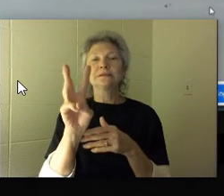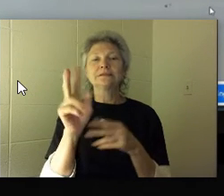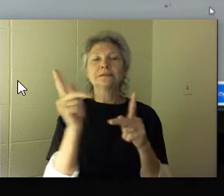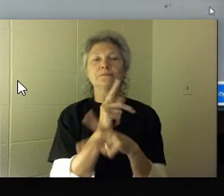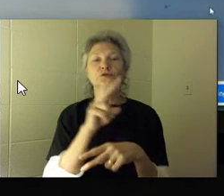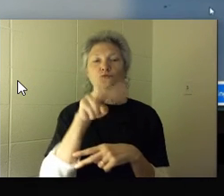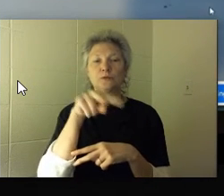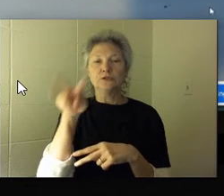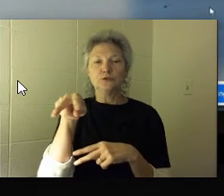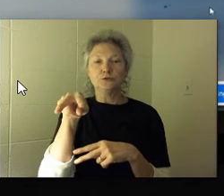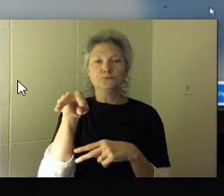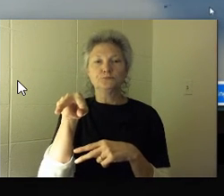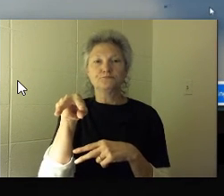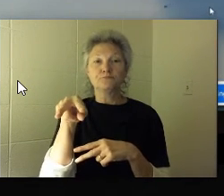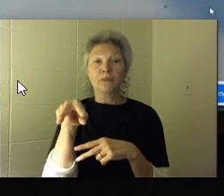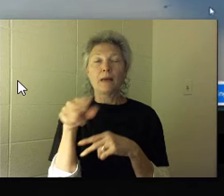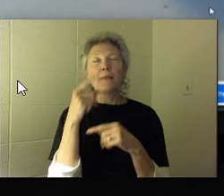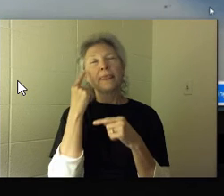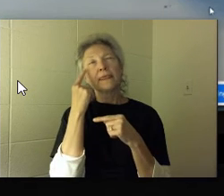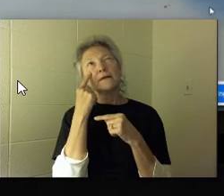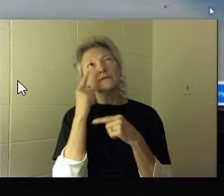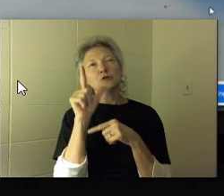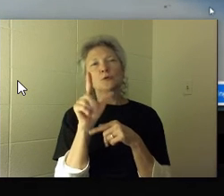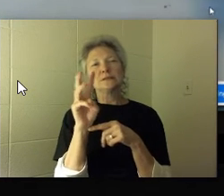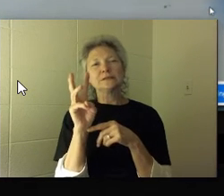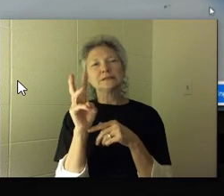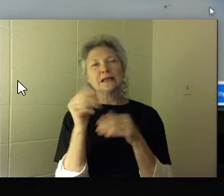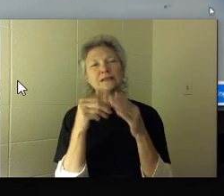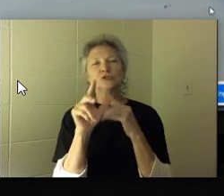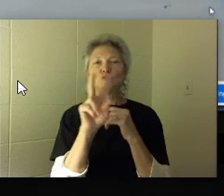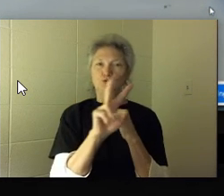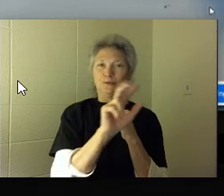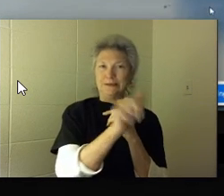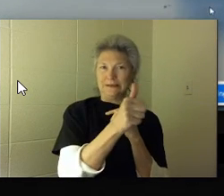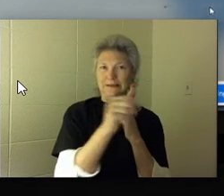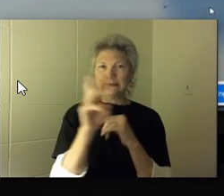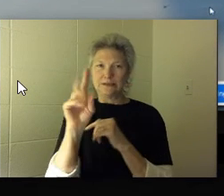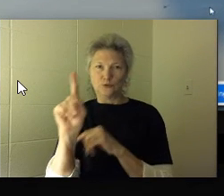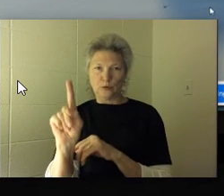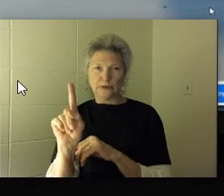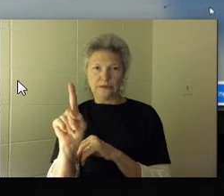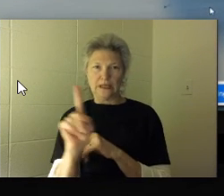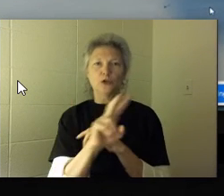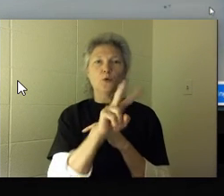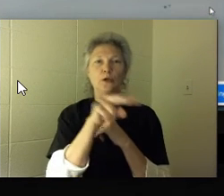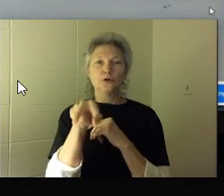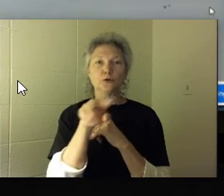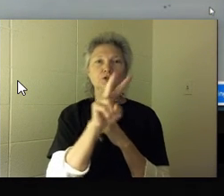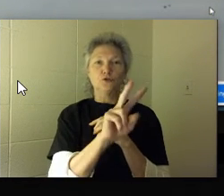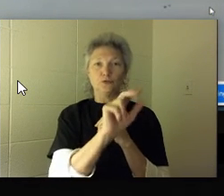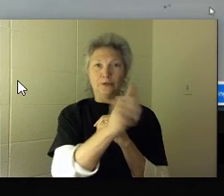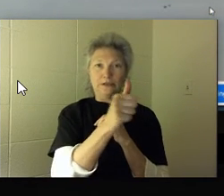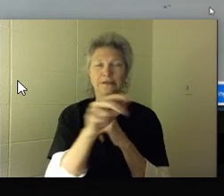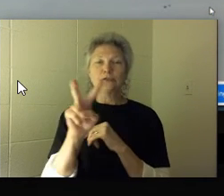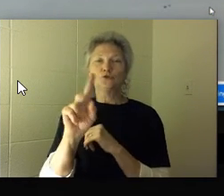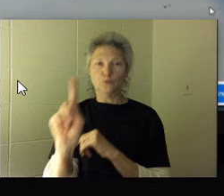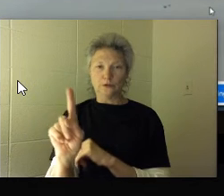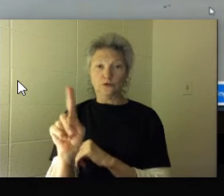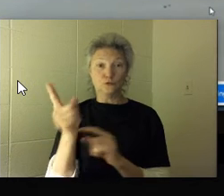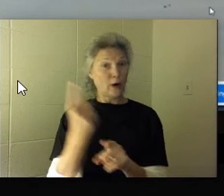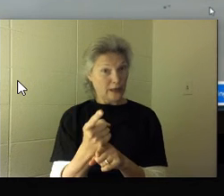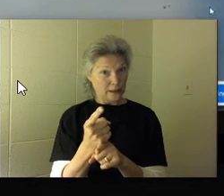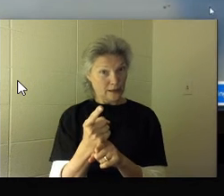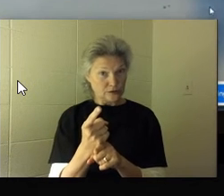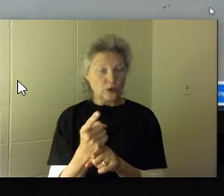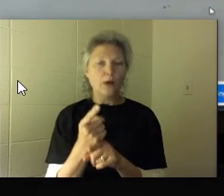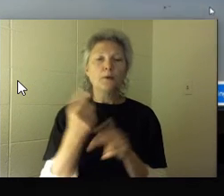times 22. I'm going to think of 26 as 2 tens and 6 ones, and 22 as 2 tens and 2 ones, right?